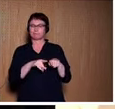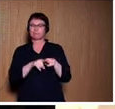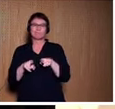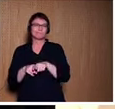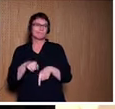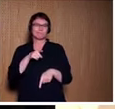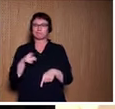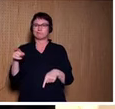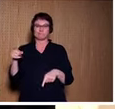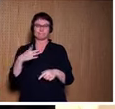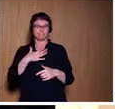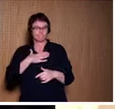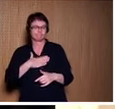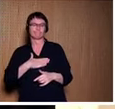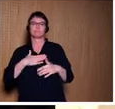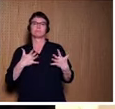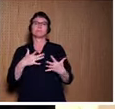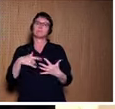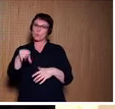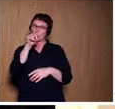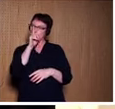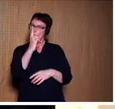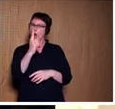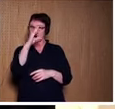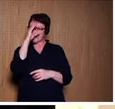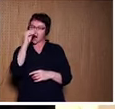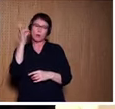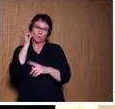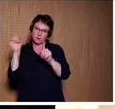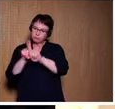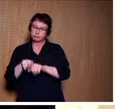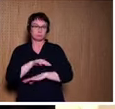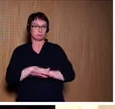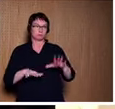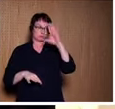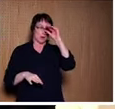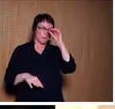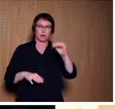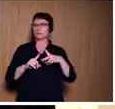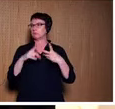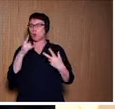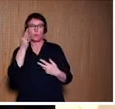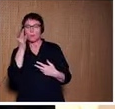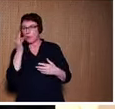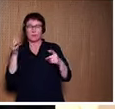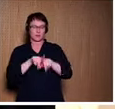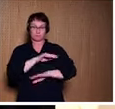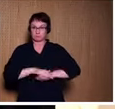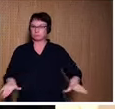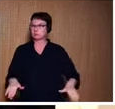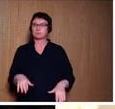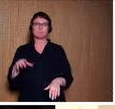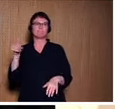heterosexism, nationalism, racism, and adultism. When we unpack